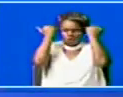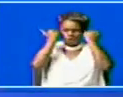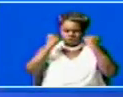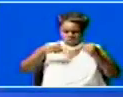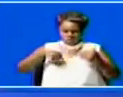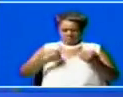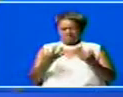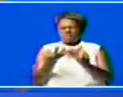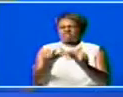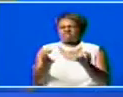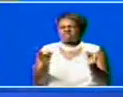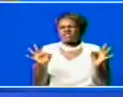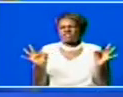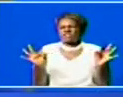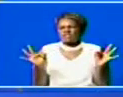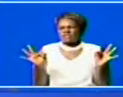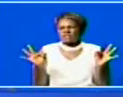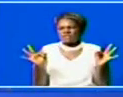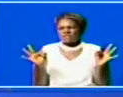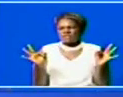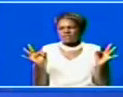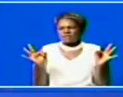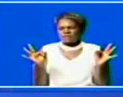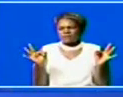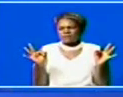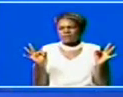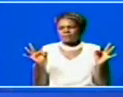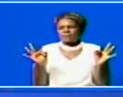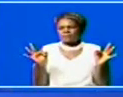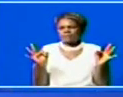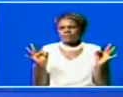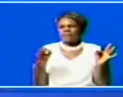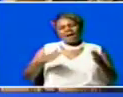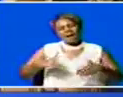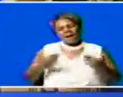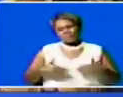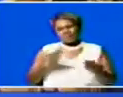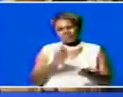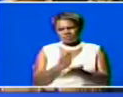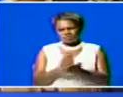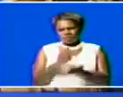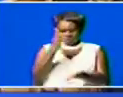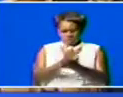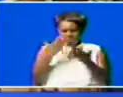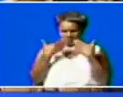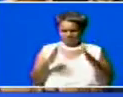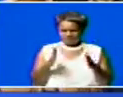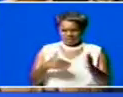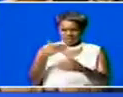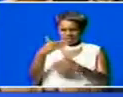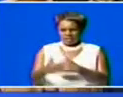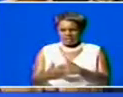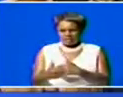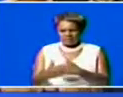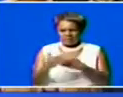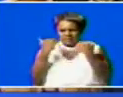were declared, you know, free. We were happy. With that confirmation, what followed was now